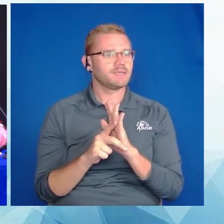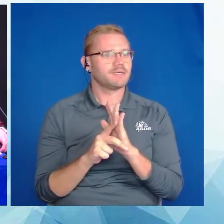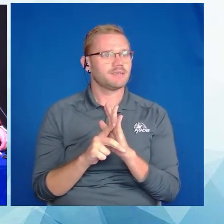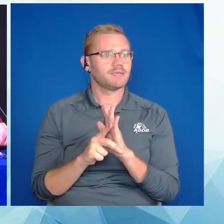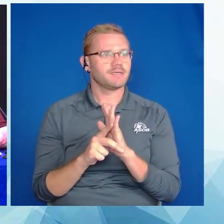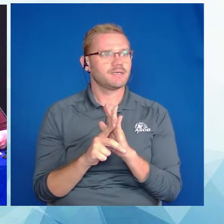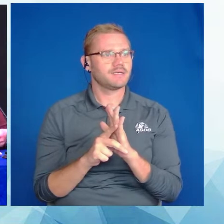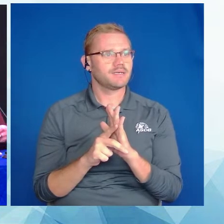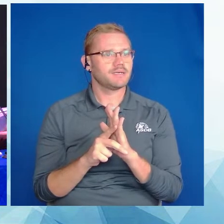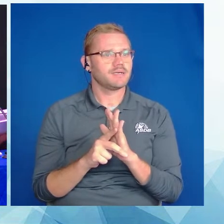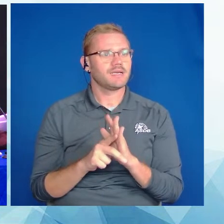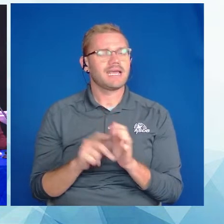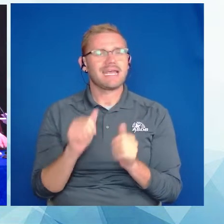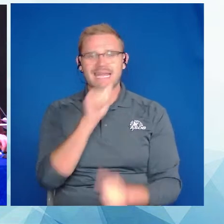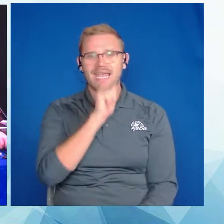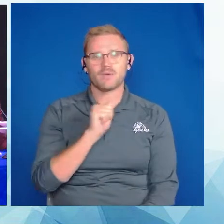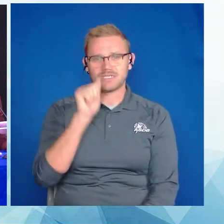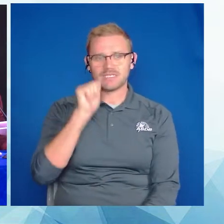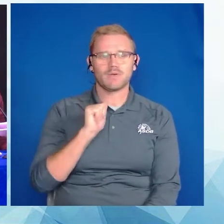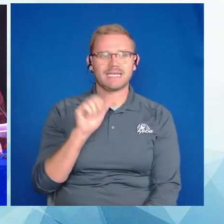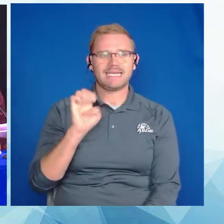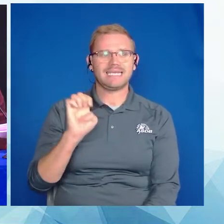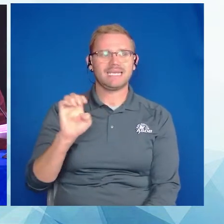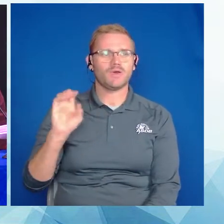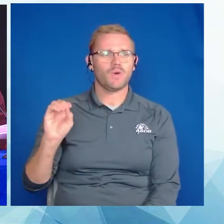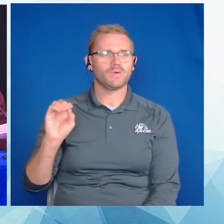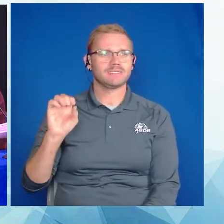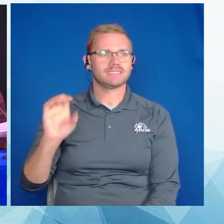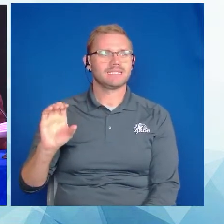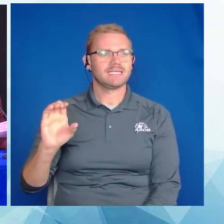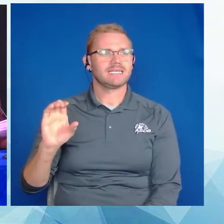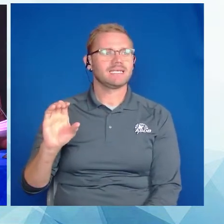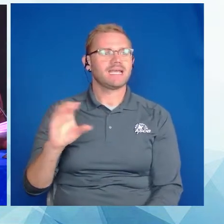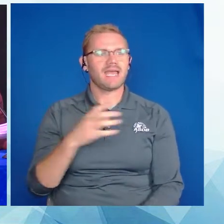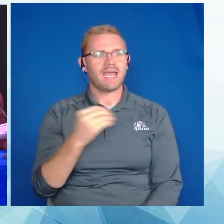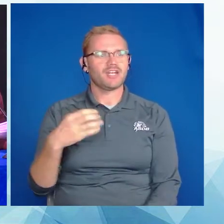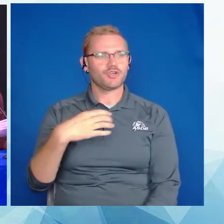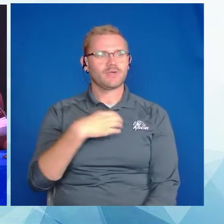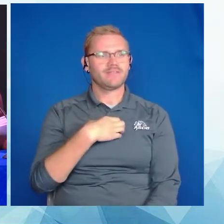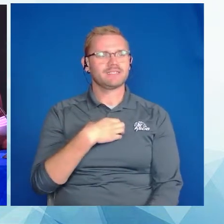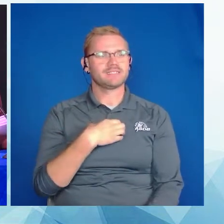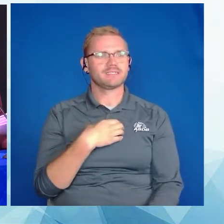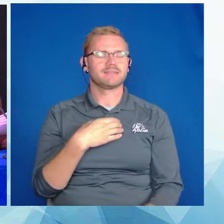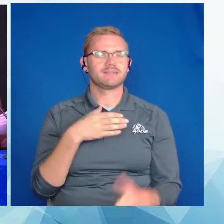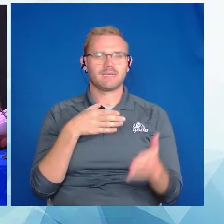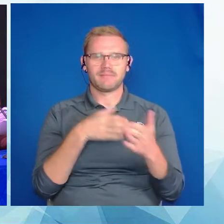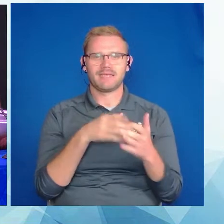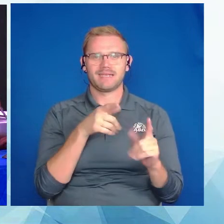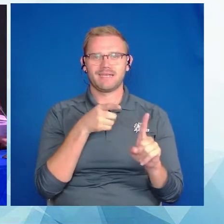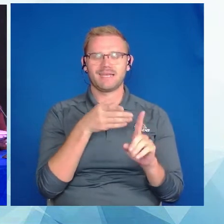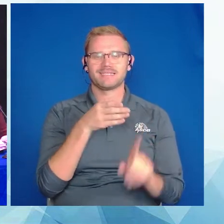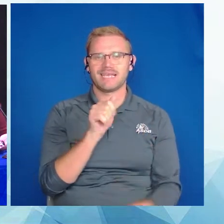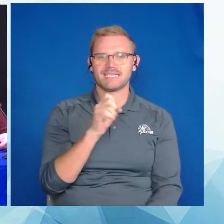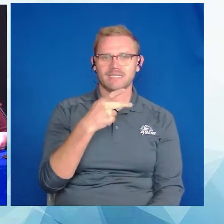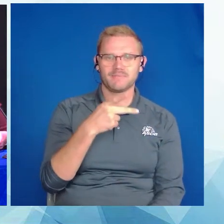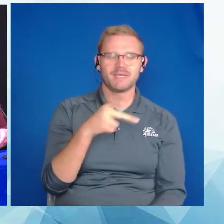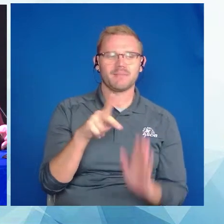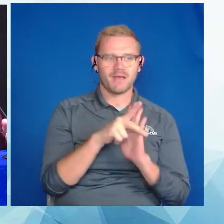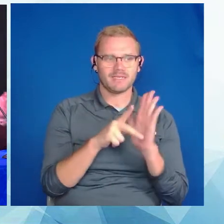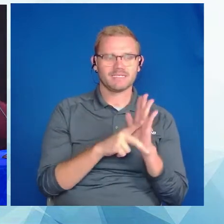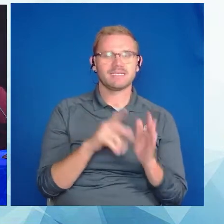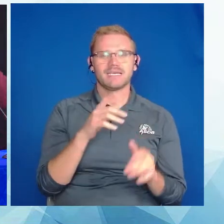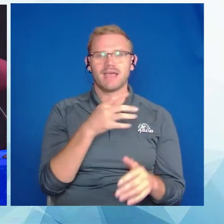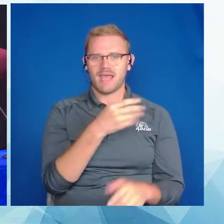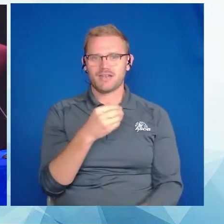Arizona EEOC complaint and a notice of claim filed by Dr. George Martin against ASDB and Superintendent